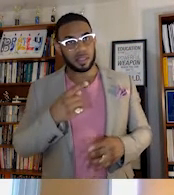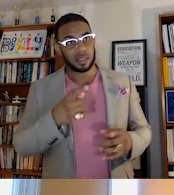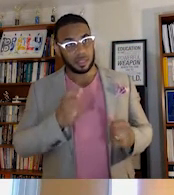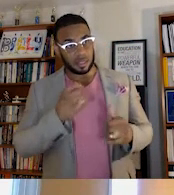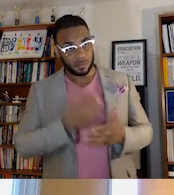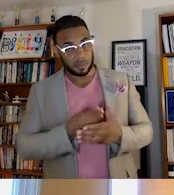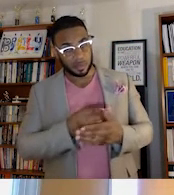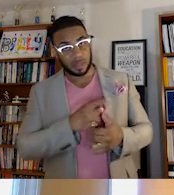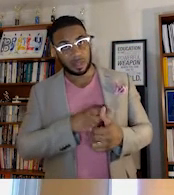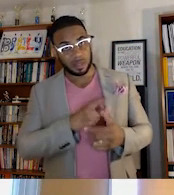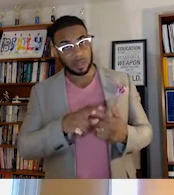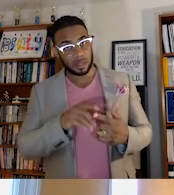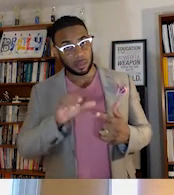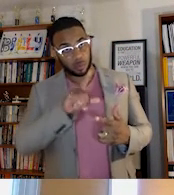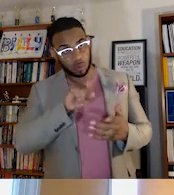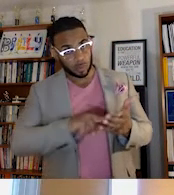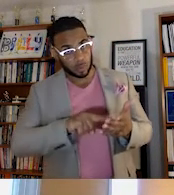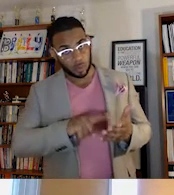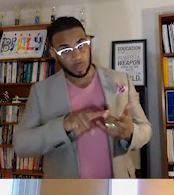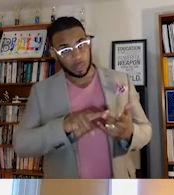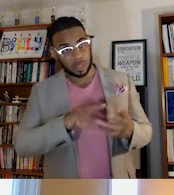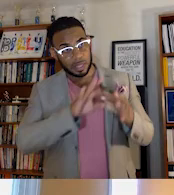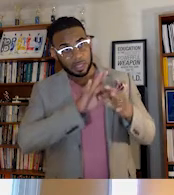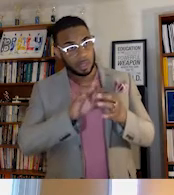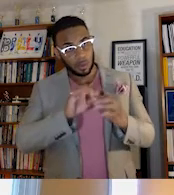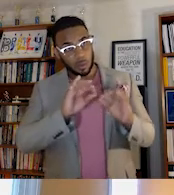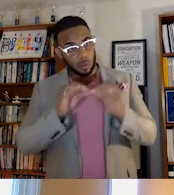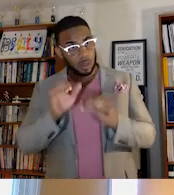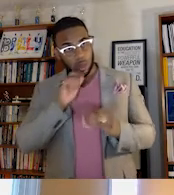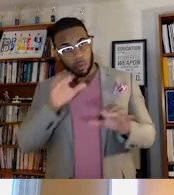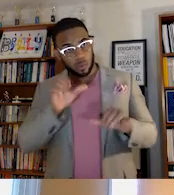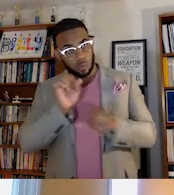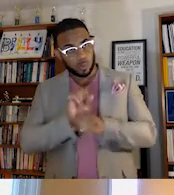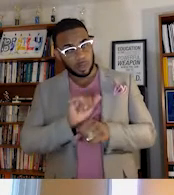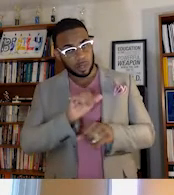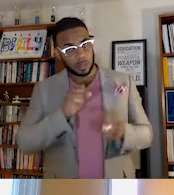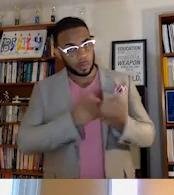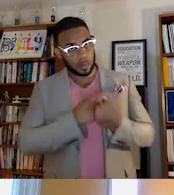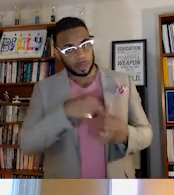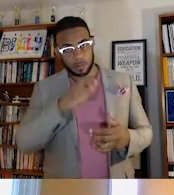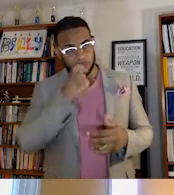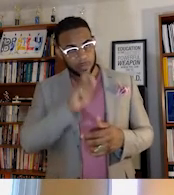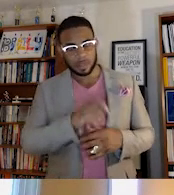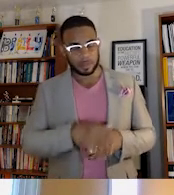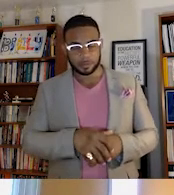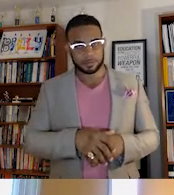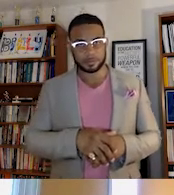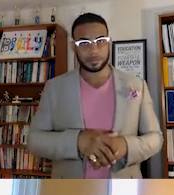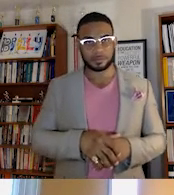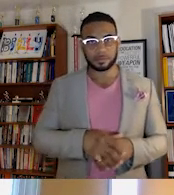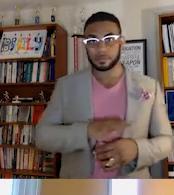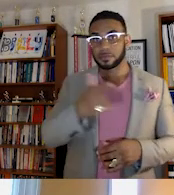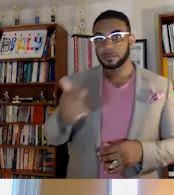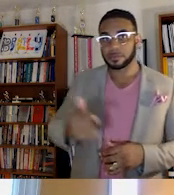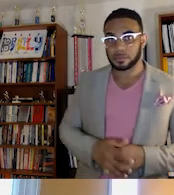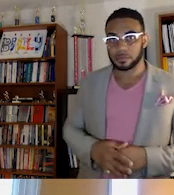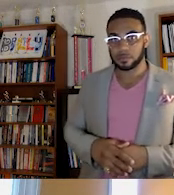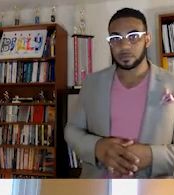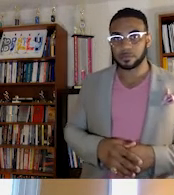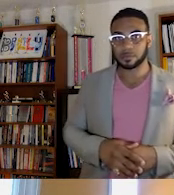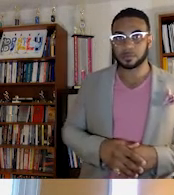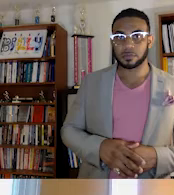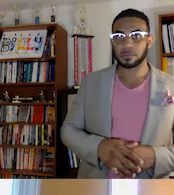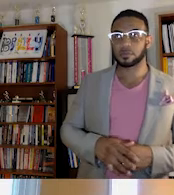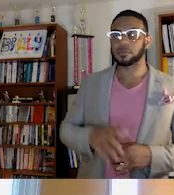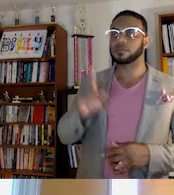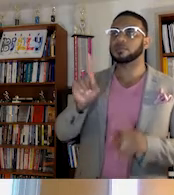money, do your own research, and connect to organizations that are doing the work and support them. But anyway, go ahead. Can I riff